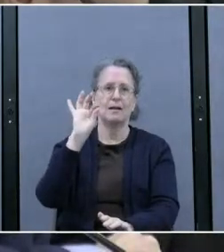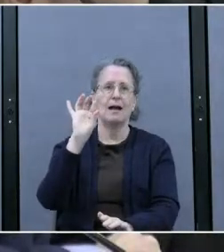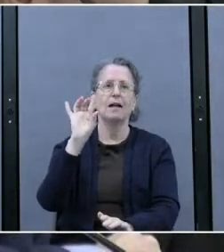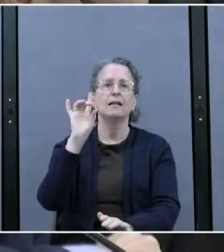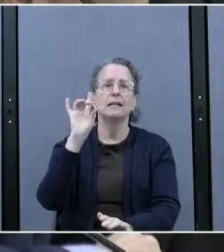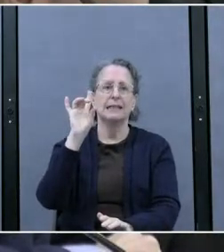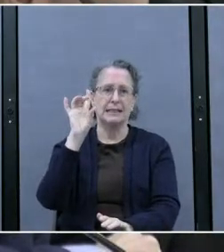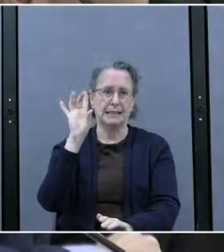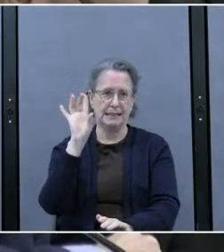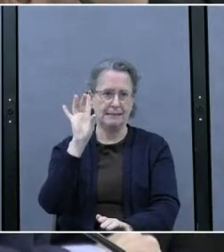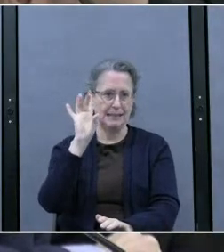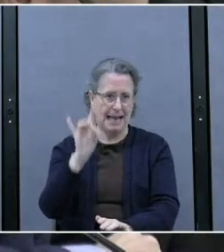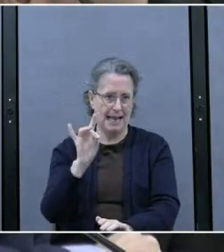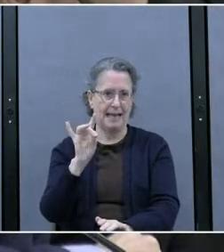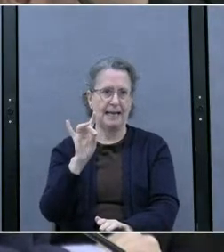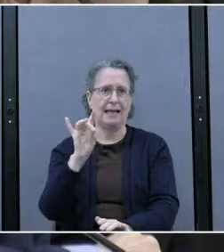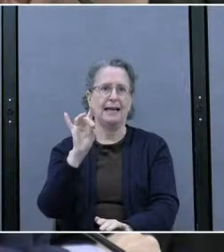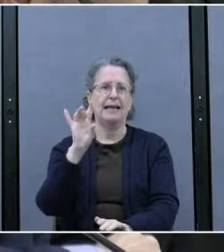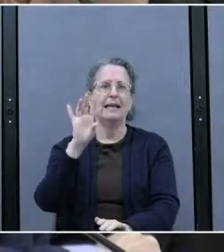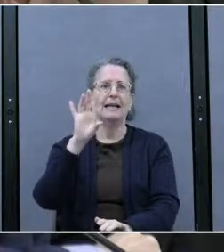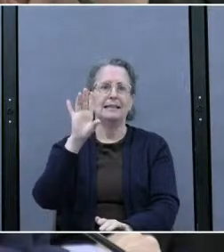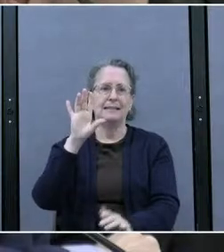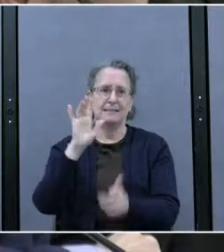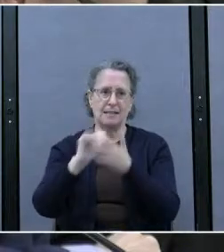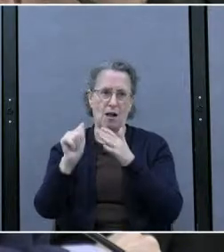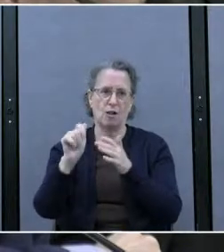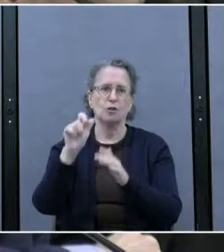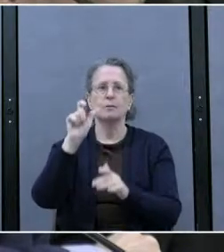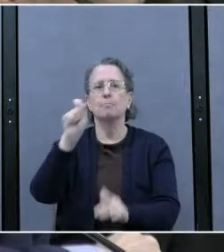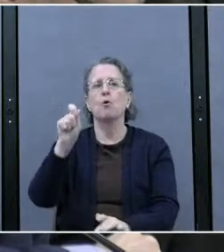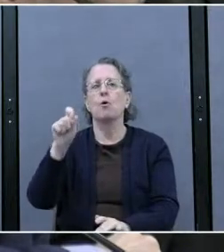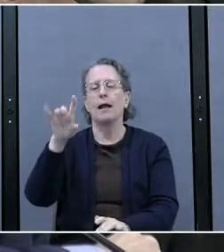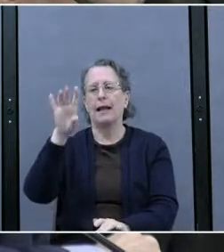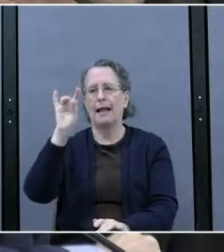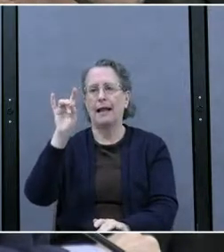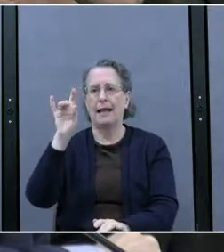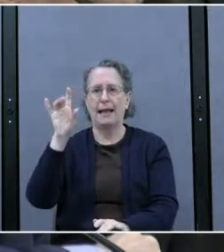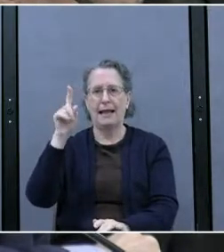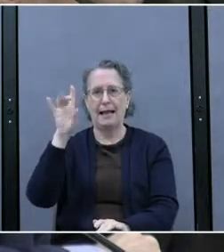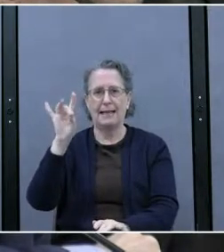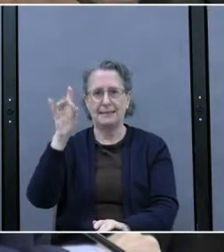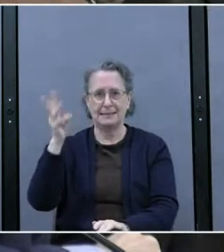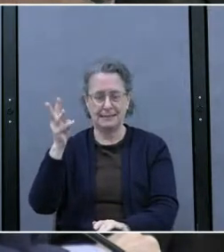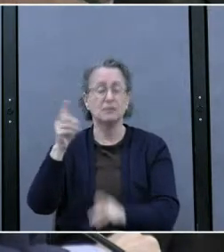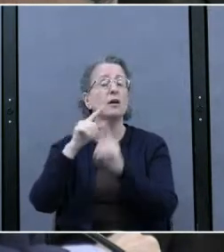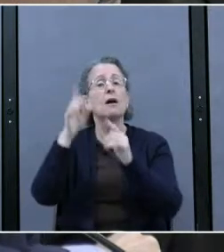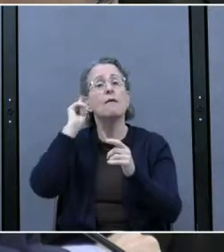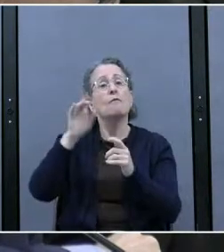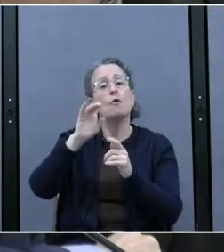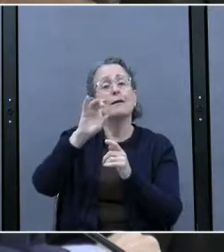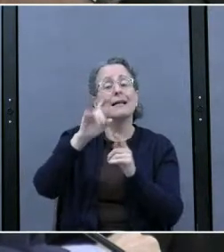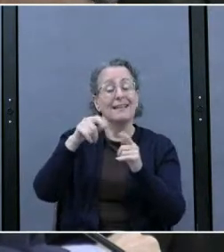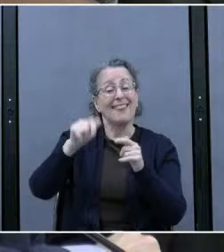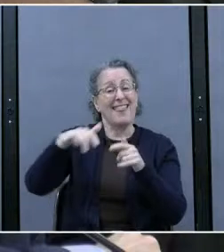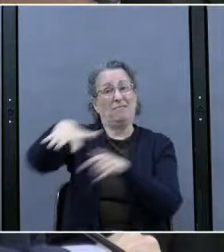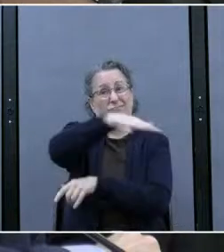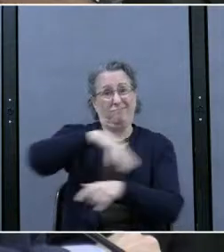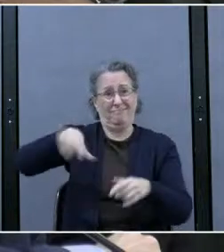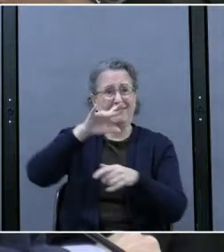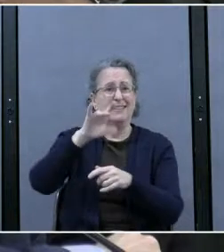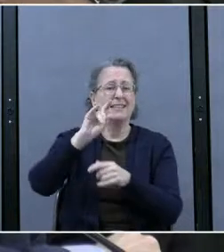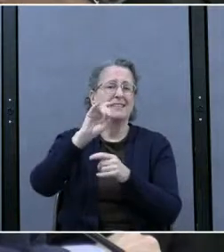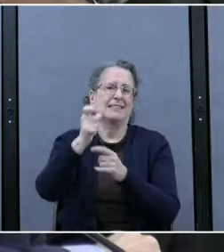$131,698.86 through special assessments, which is another way of saying taxes, on property within the Mountain Home Park